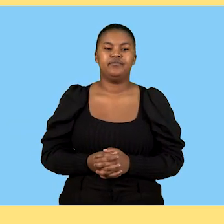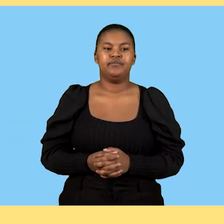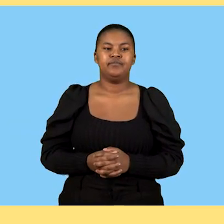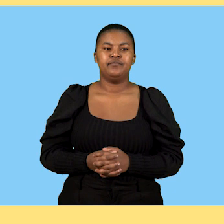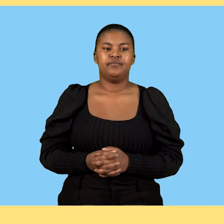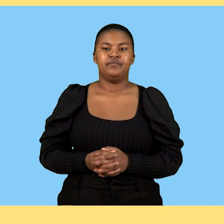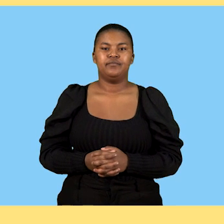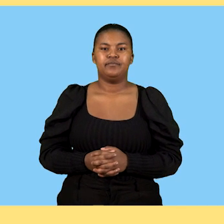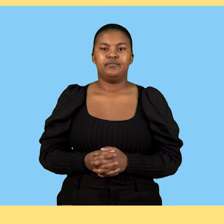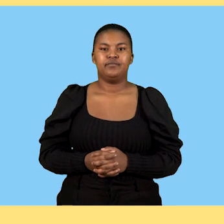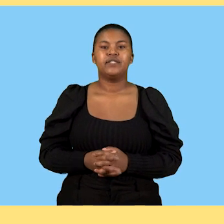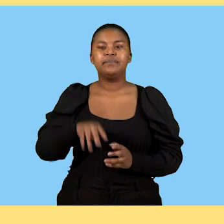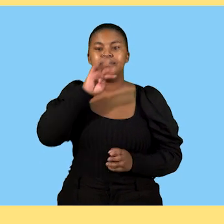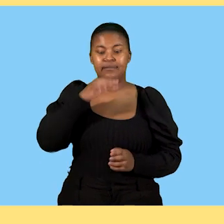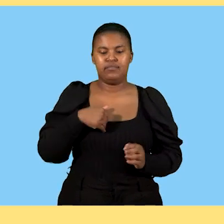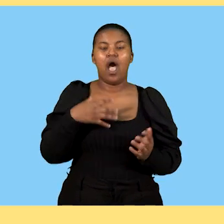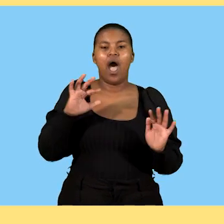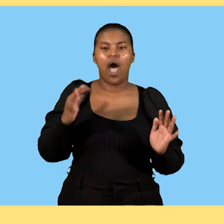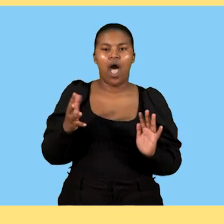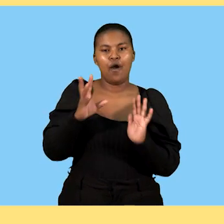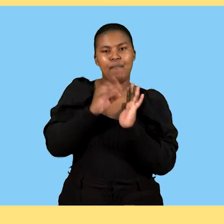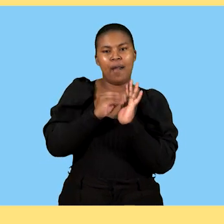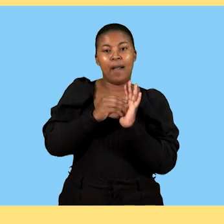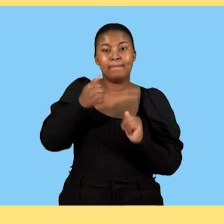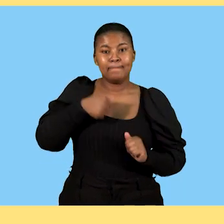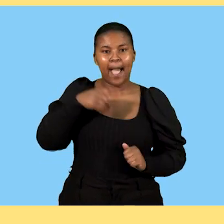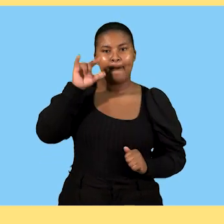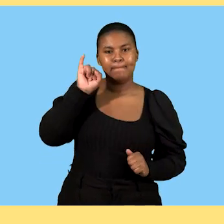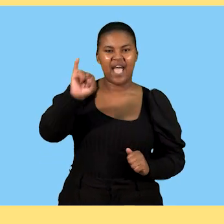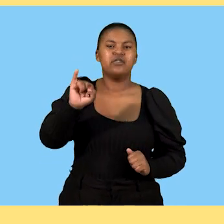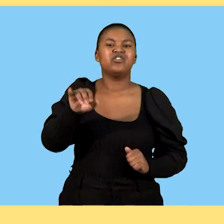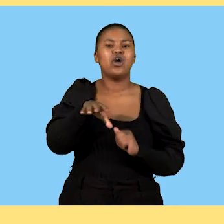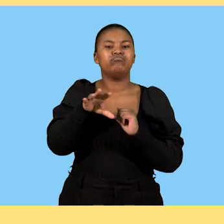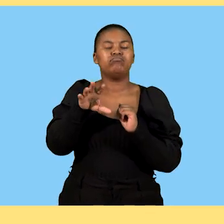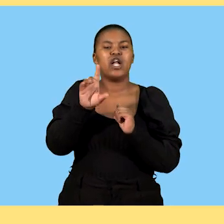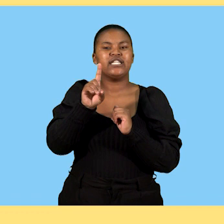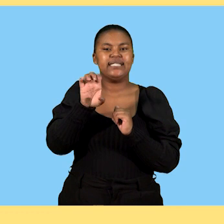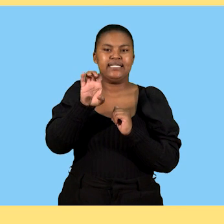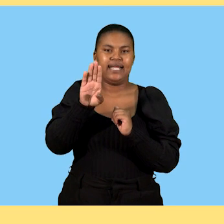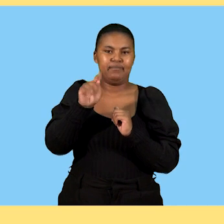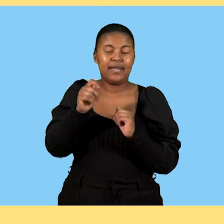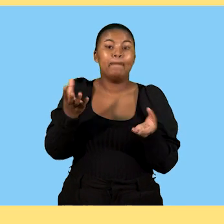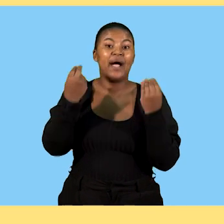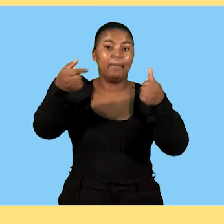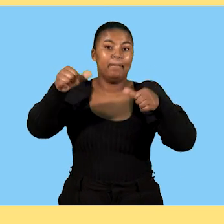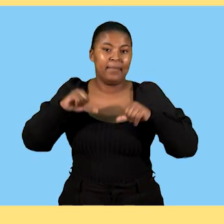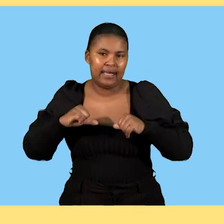2,500. That is how I will record my bad debts recovered,